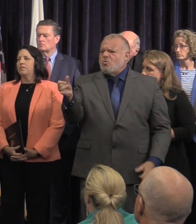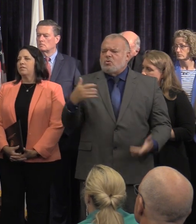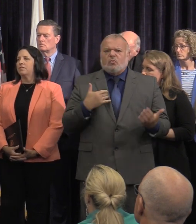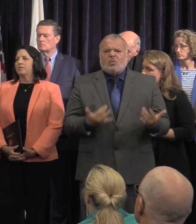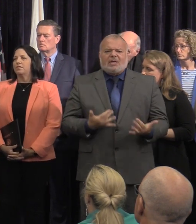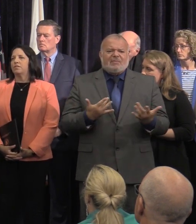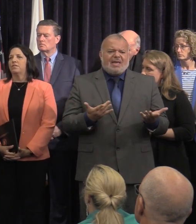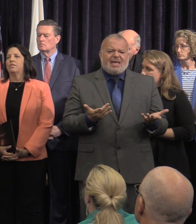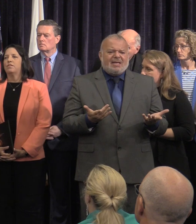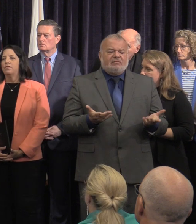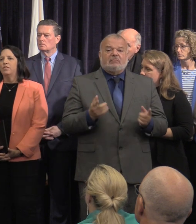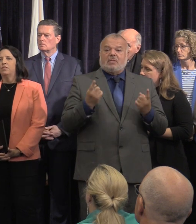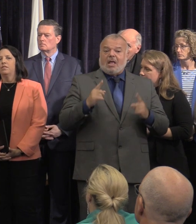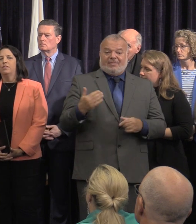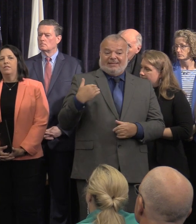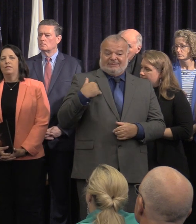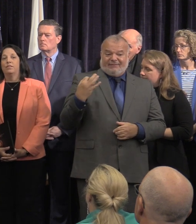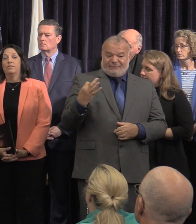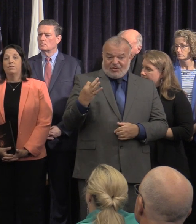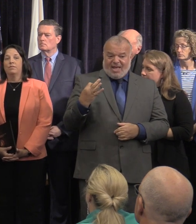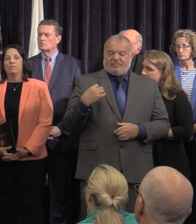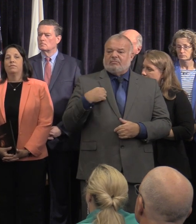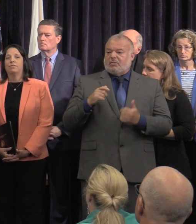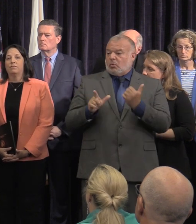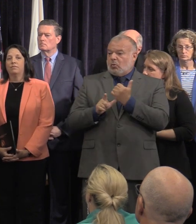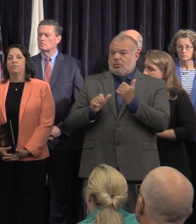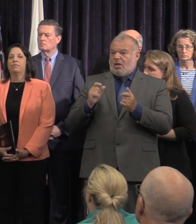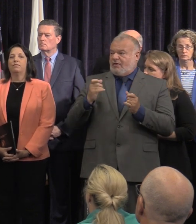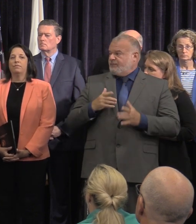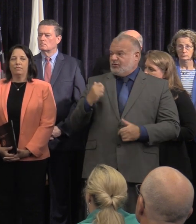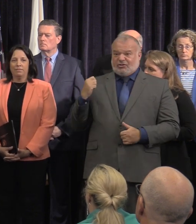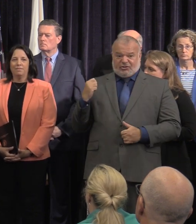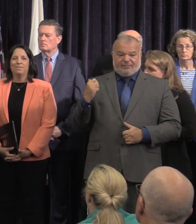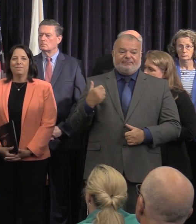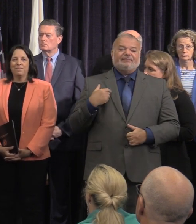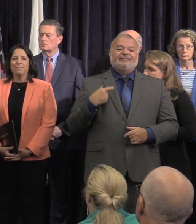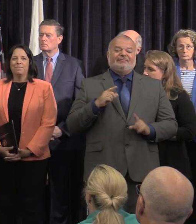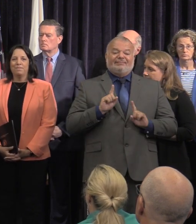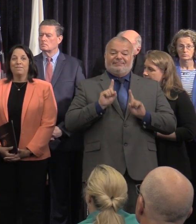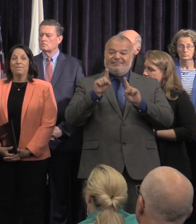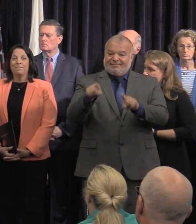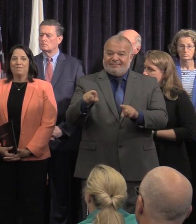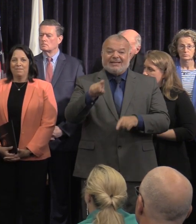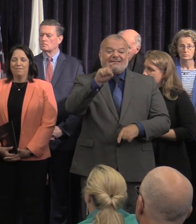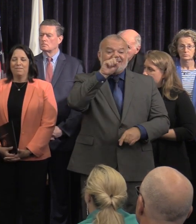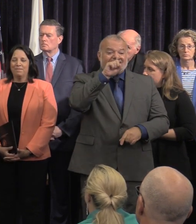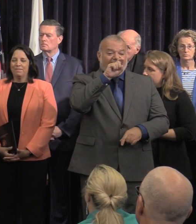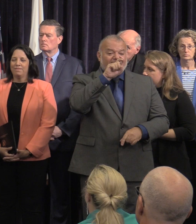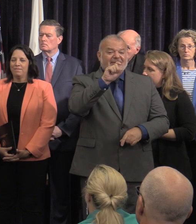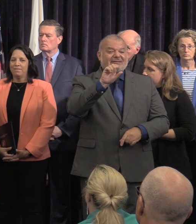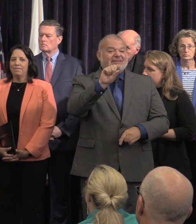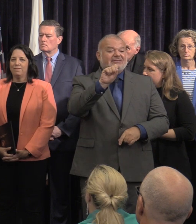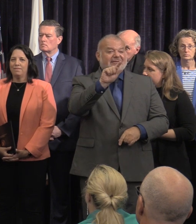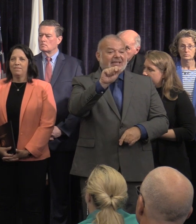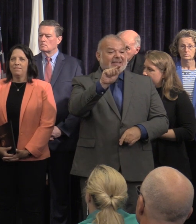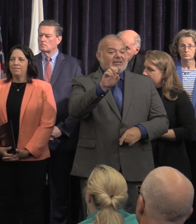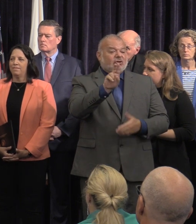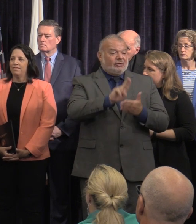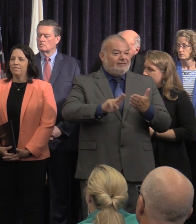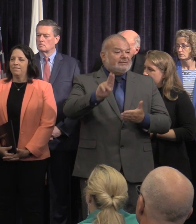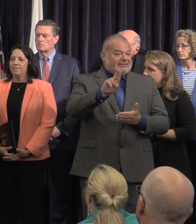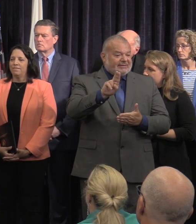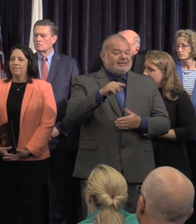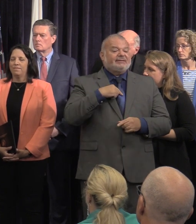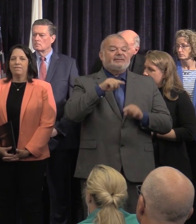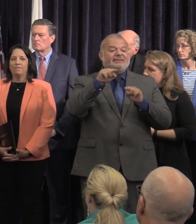Lieutenant Governor and I visited a temporary shelter site at Salem State College. I want to thank